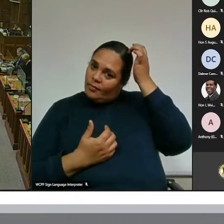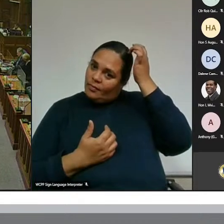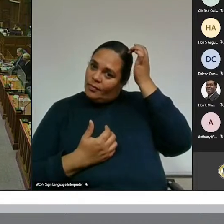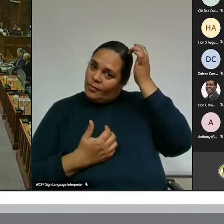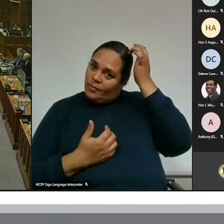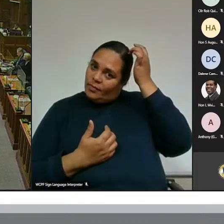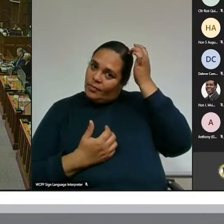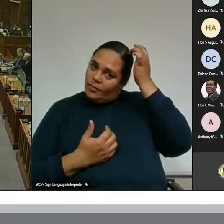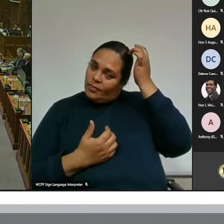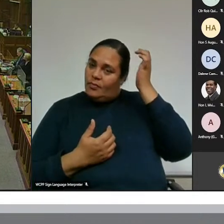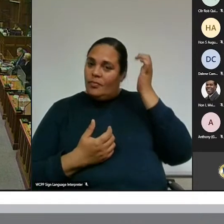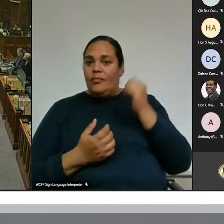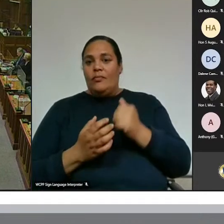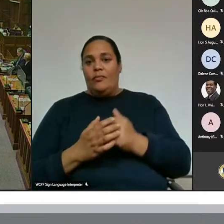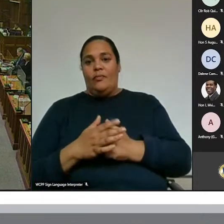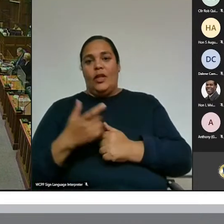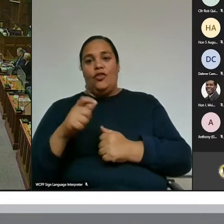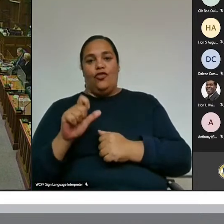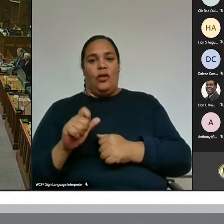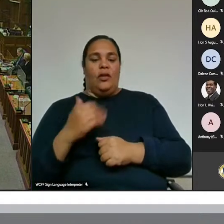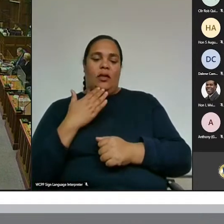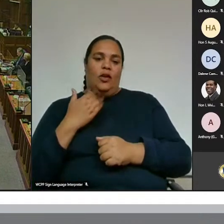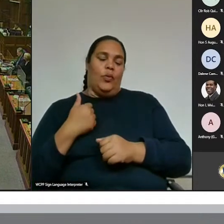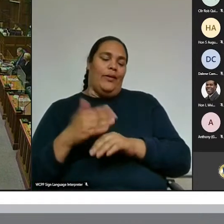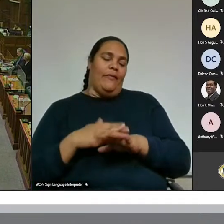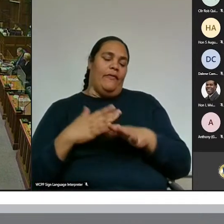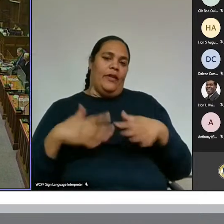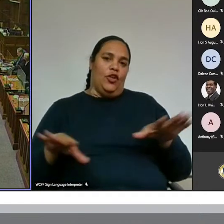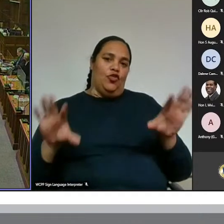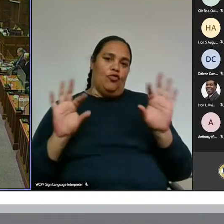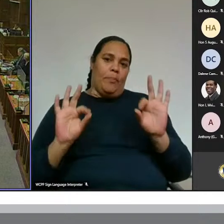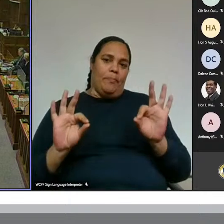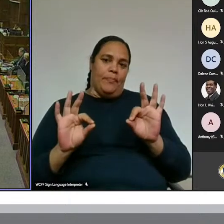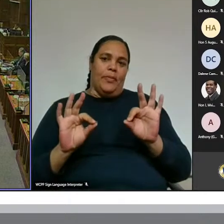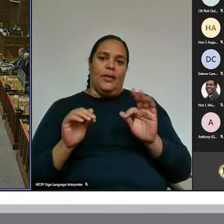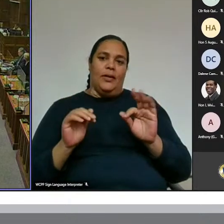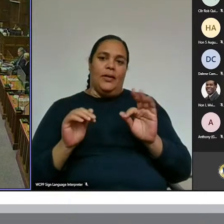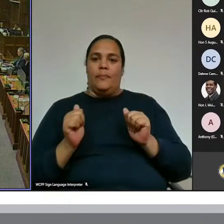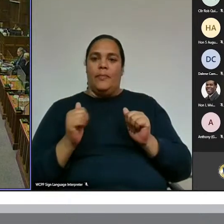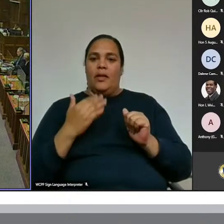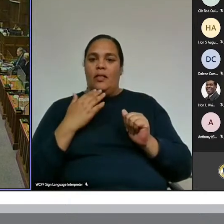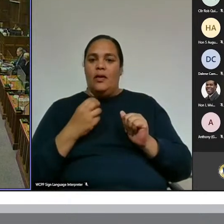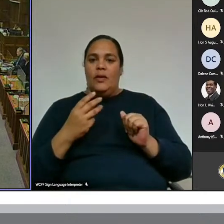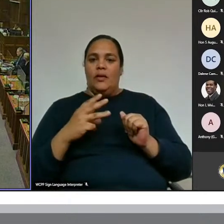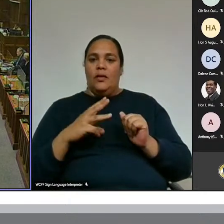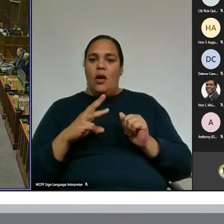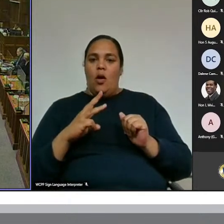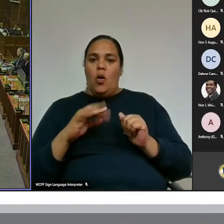Chair Goodai, no, thank you. We are covered. Thank you very much. Thank you, Mr. Lotz,